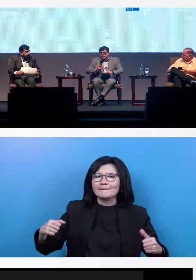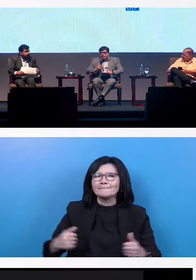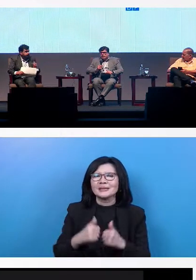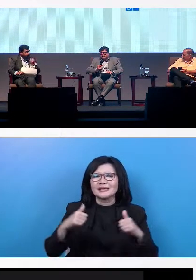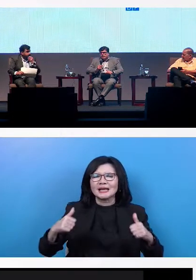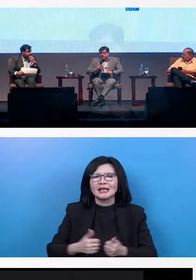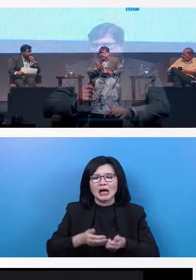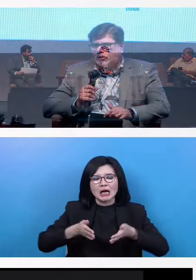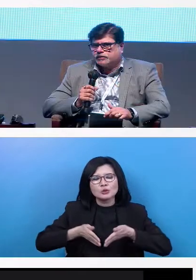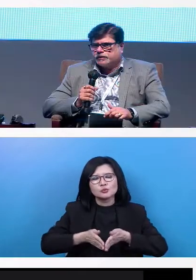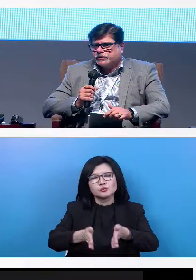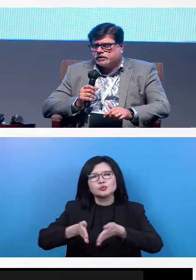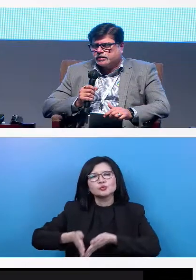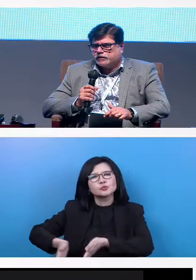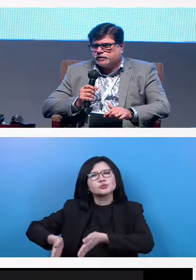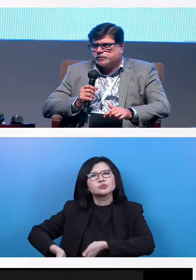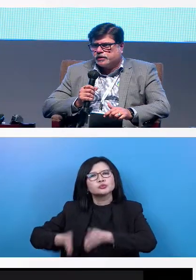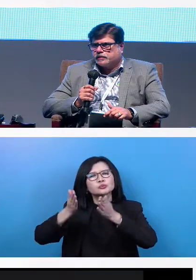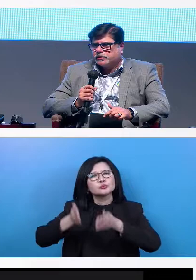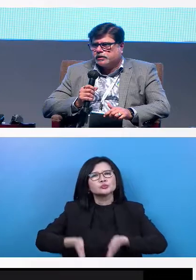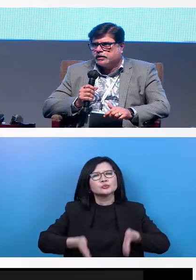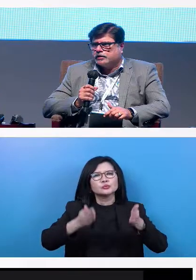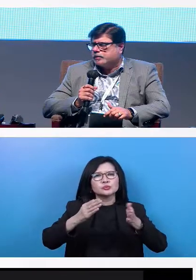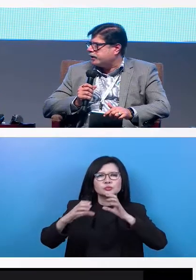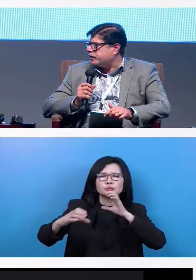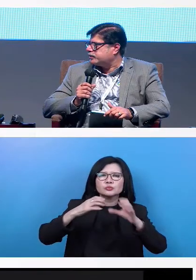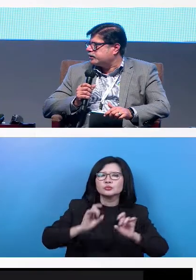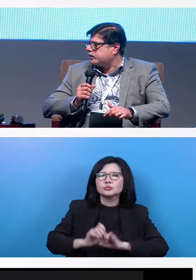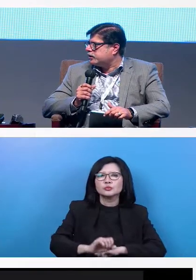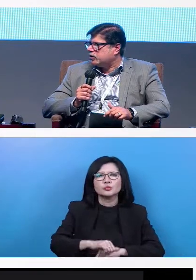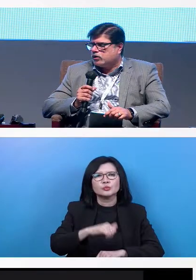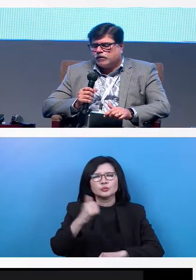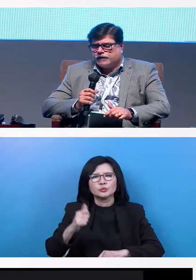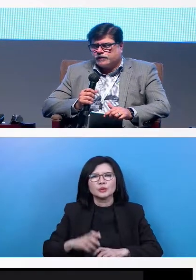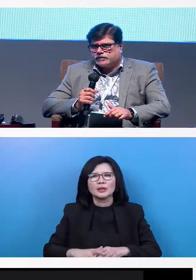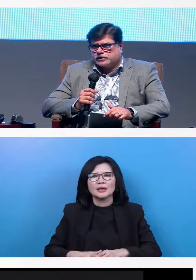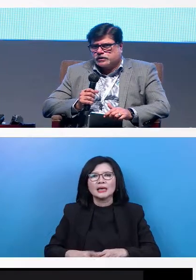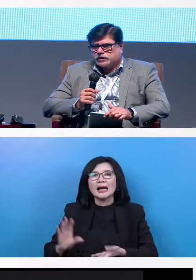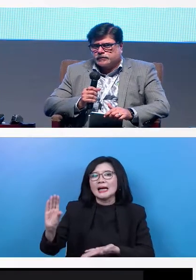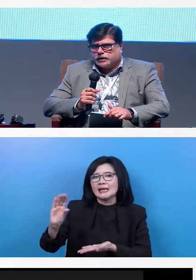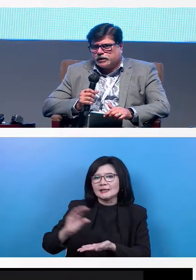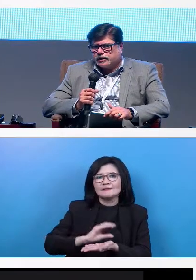really coordinated approach in terms of infrastructure investment, given the interdependency